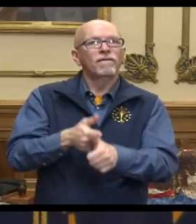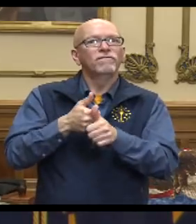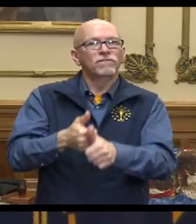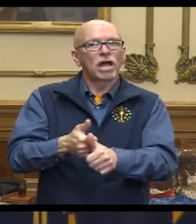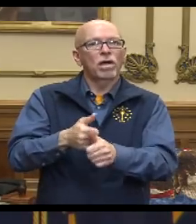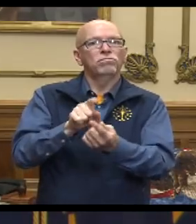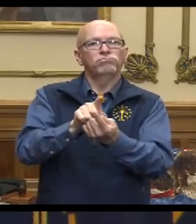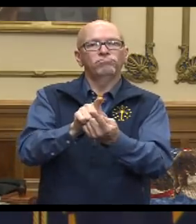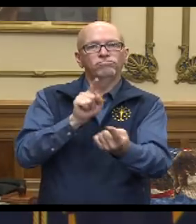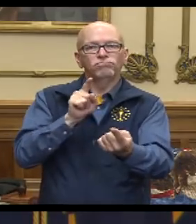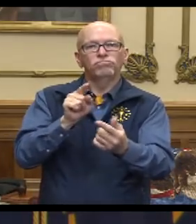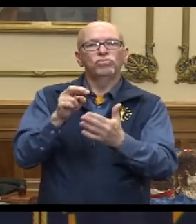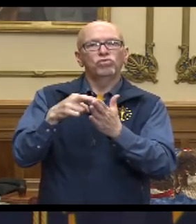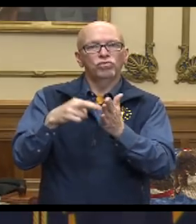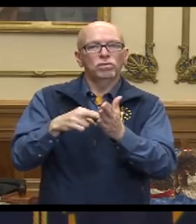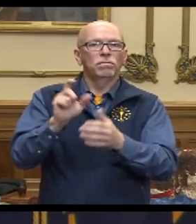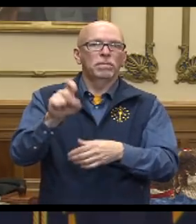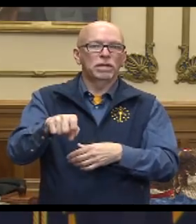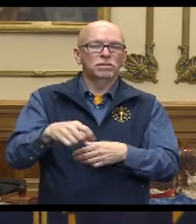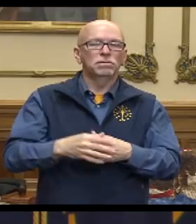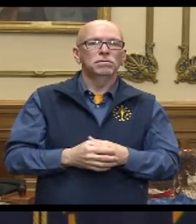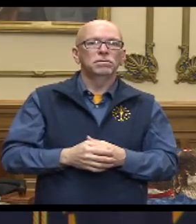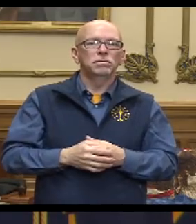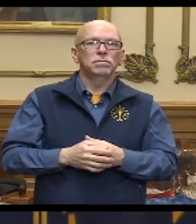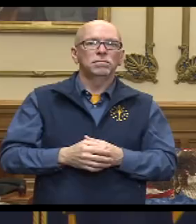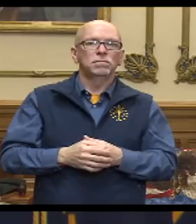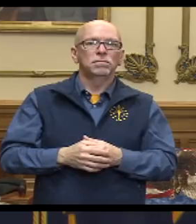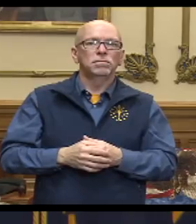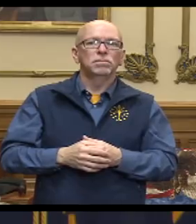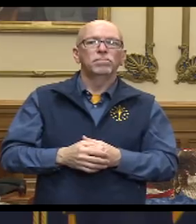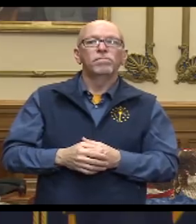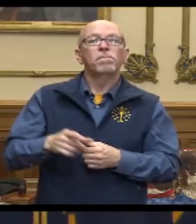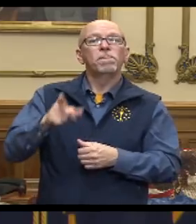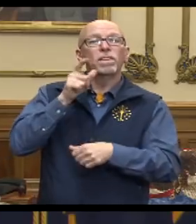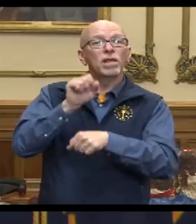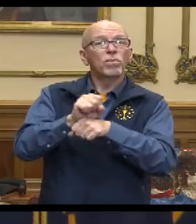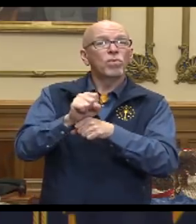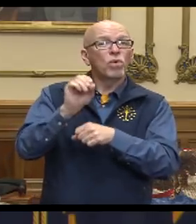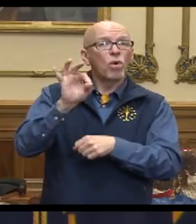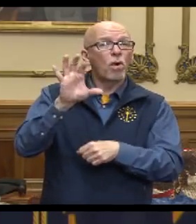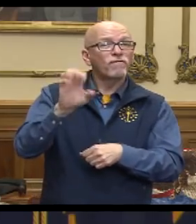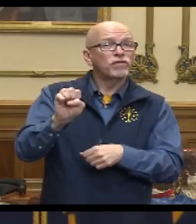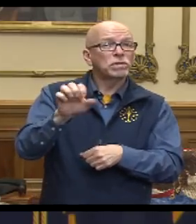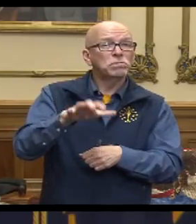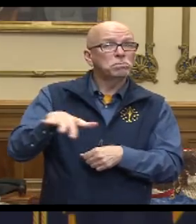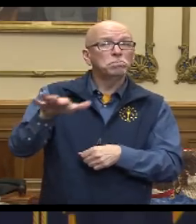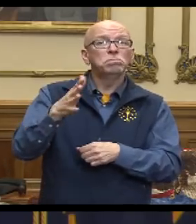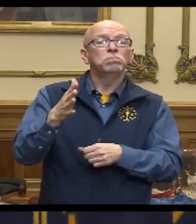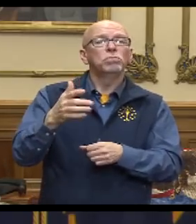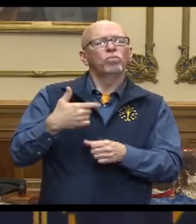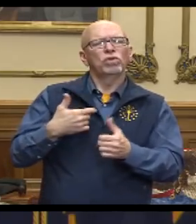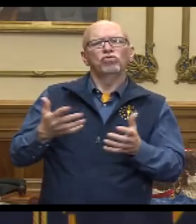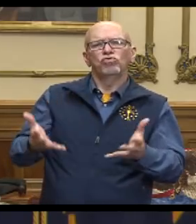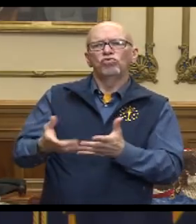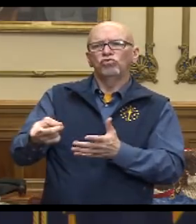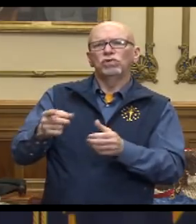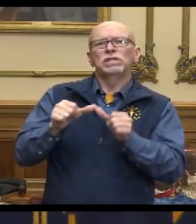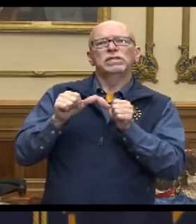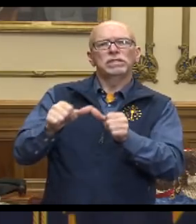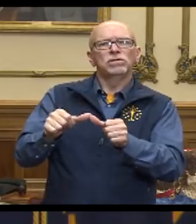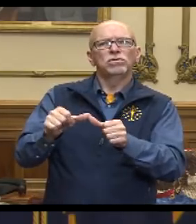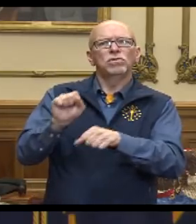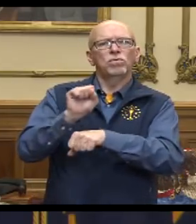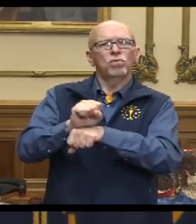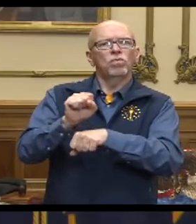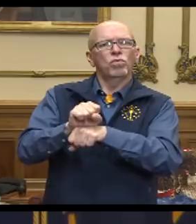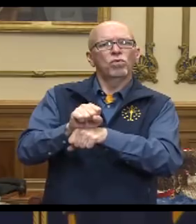social distancing guidelines. Those who work in office settings are encouraged to continue to